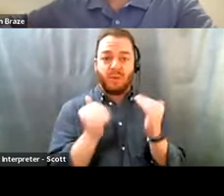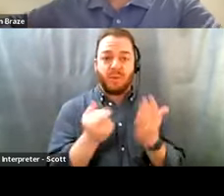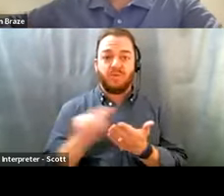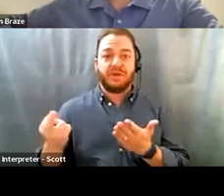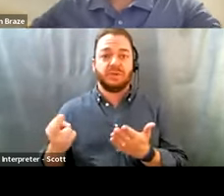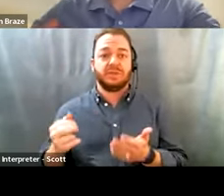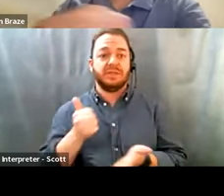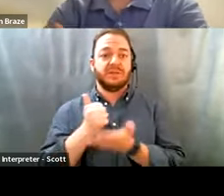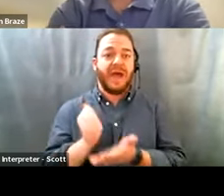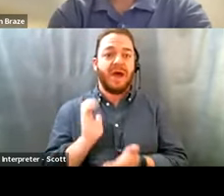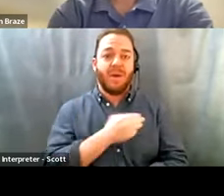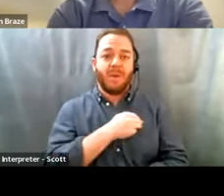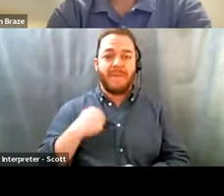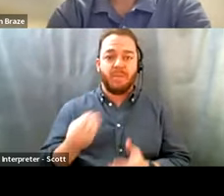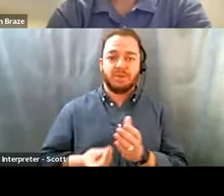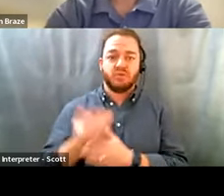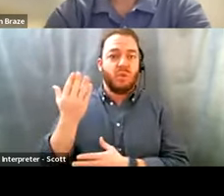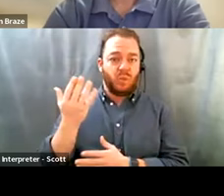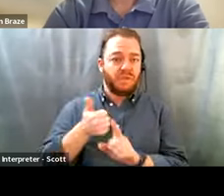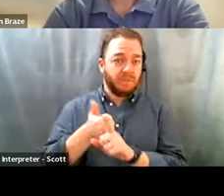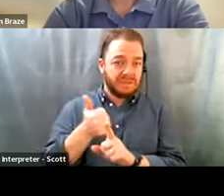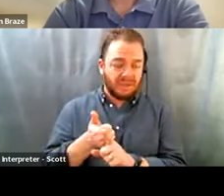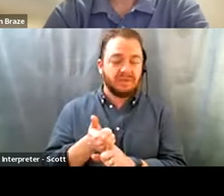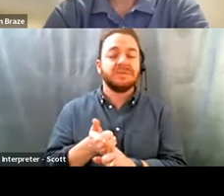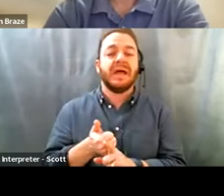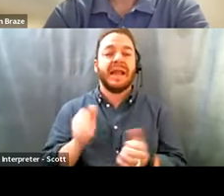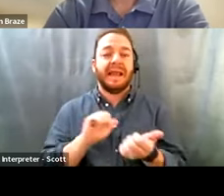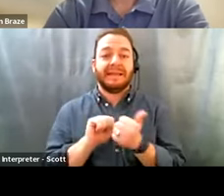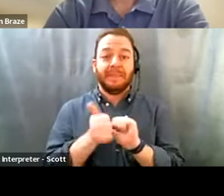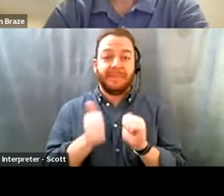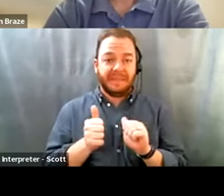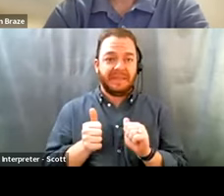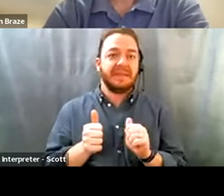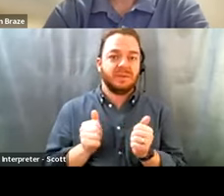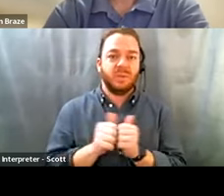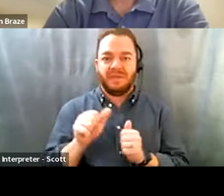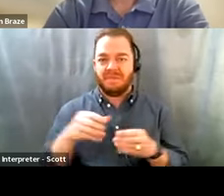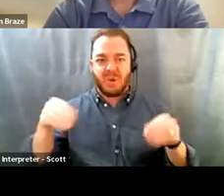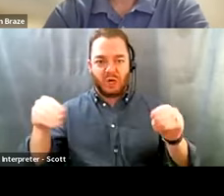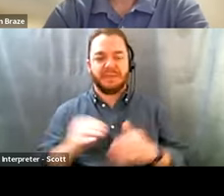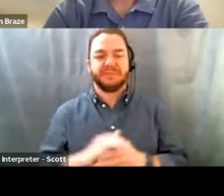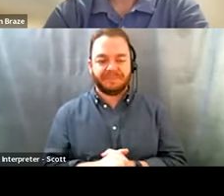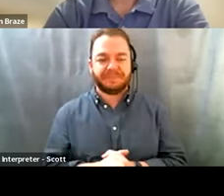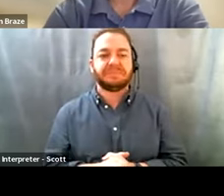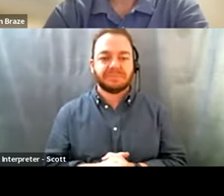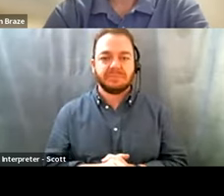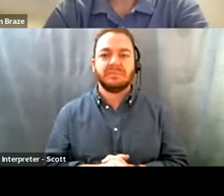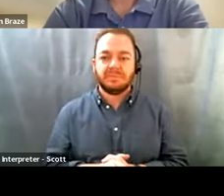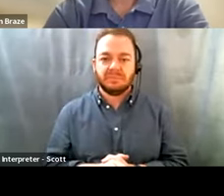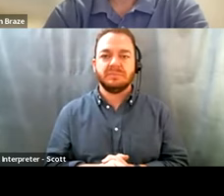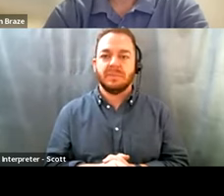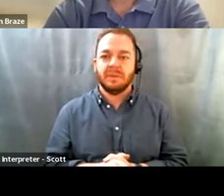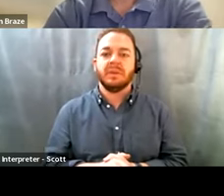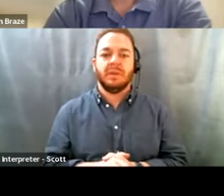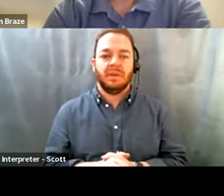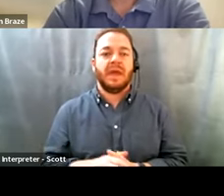help our members to rise on their own merit and to compete in the marketplace. And to identify opportunities for